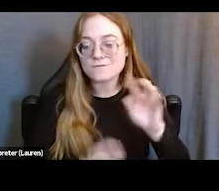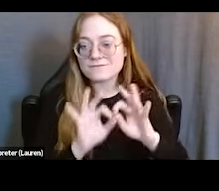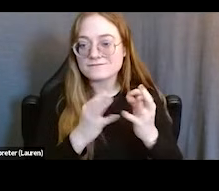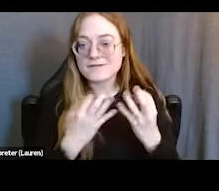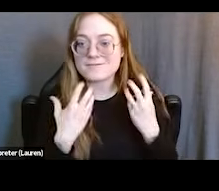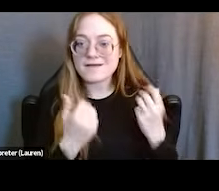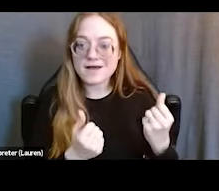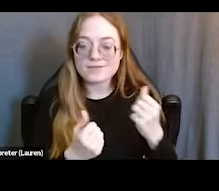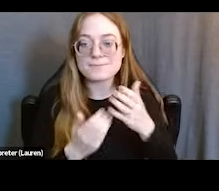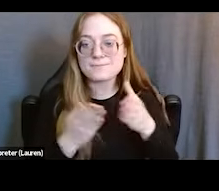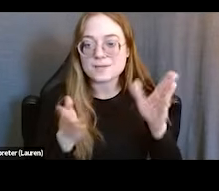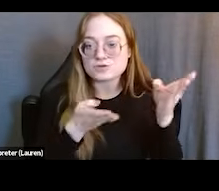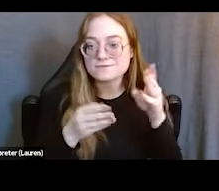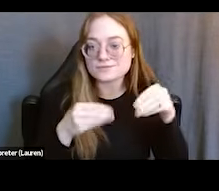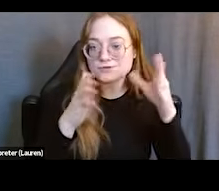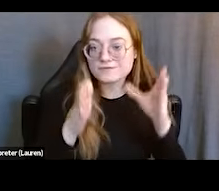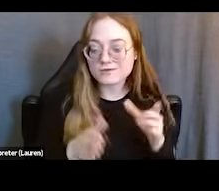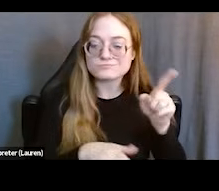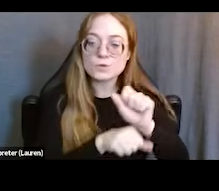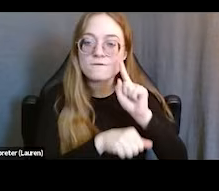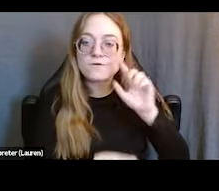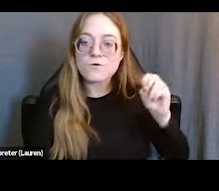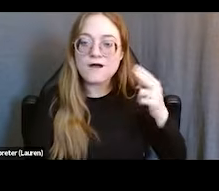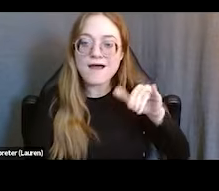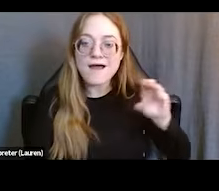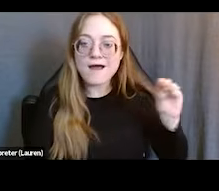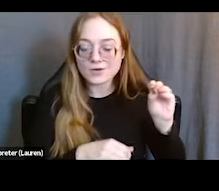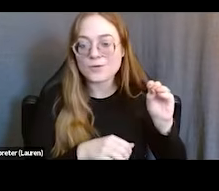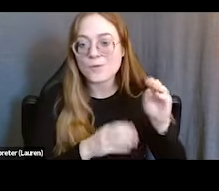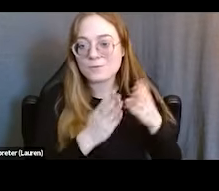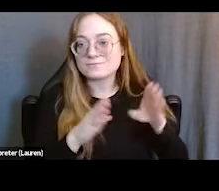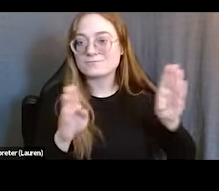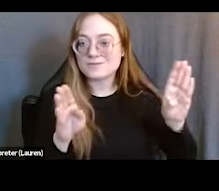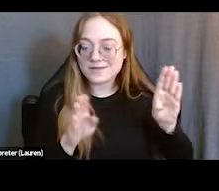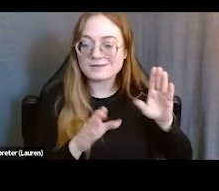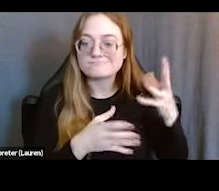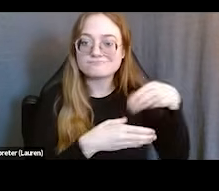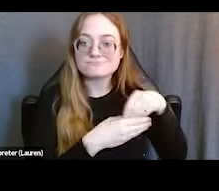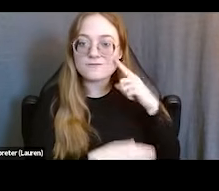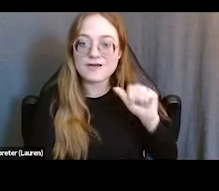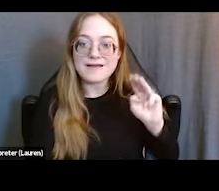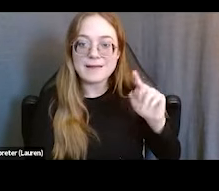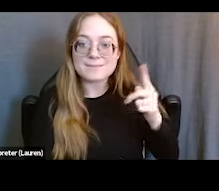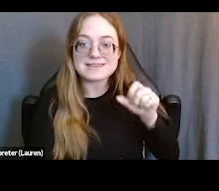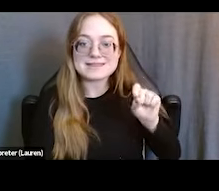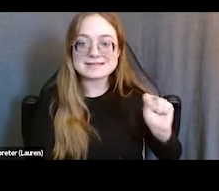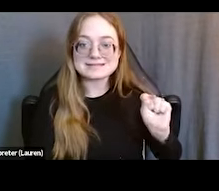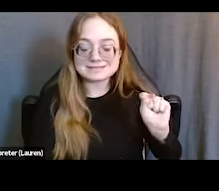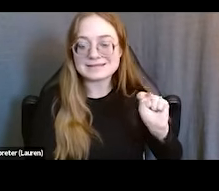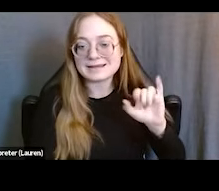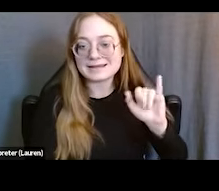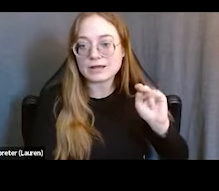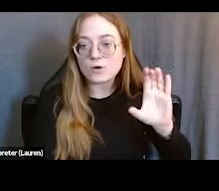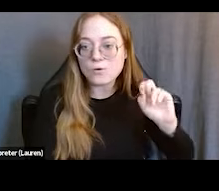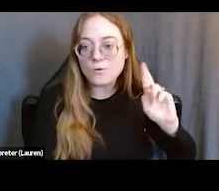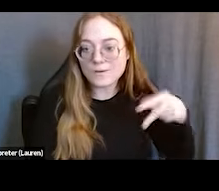Providers, and she worked for the Ohio Commission on Minority Health and Amethyst Incorporated. Her professional